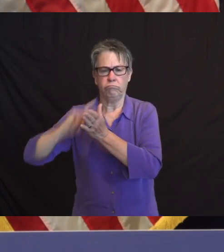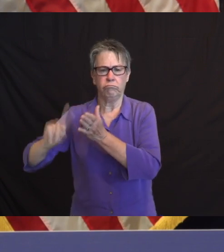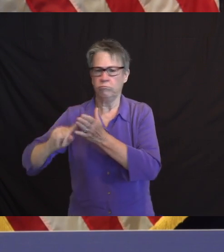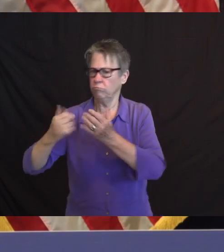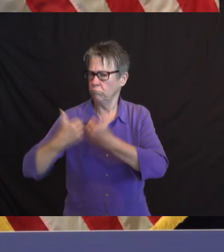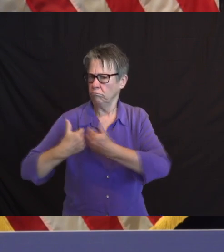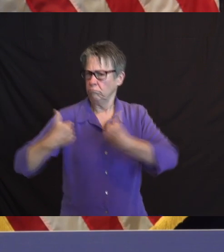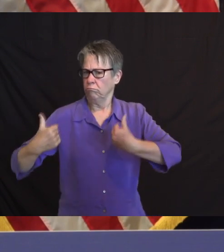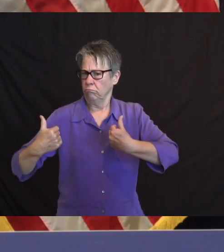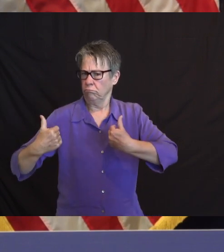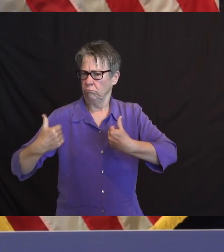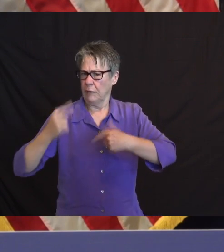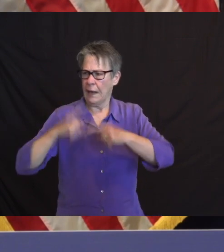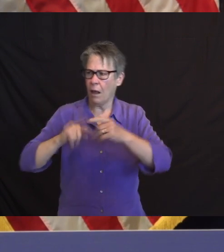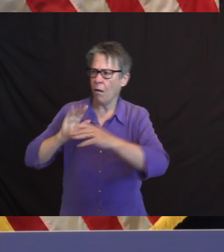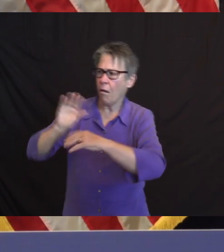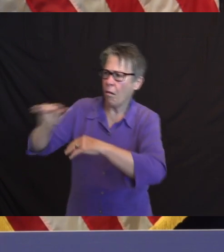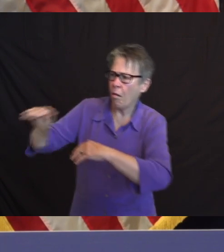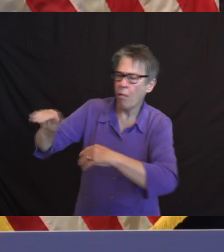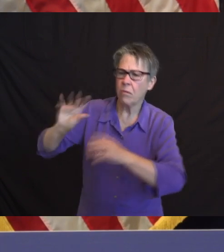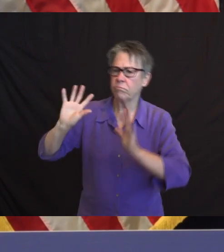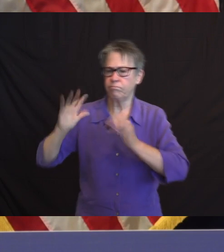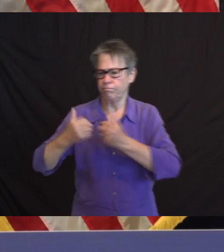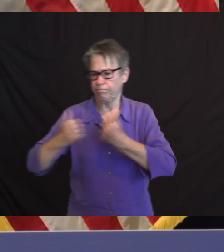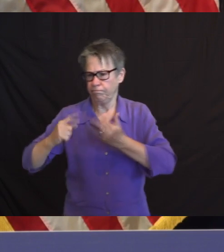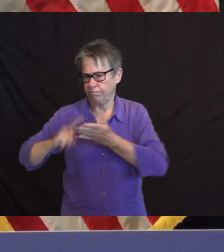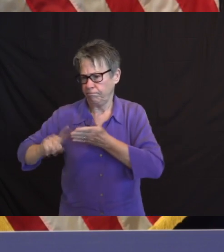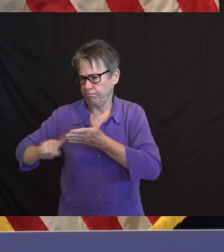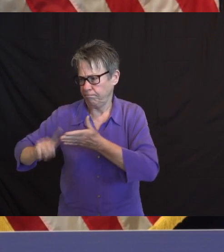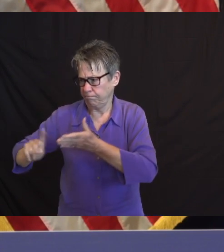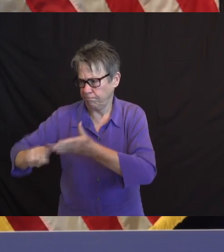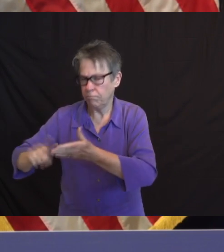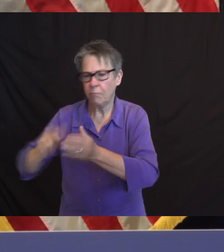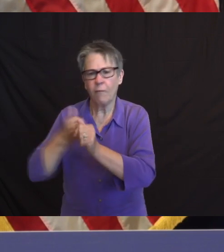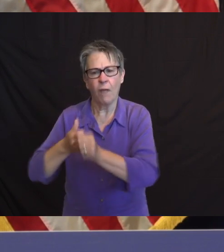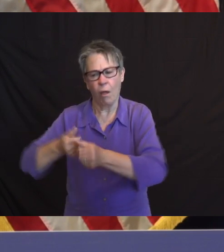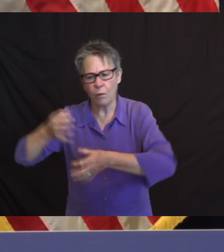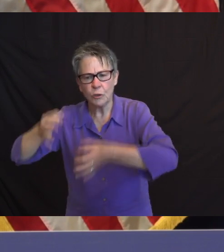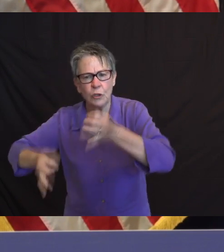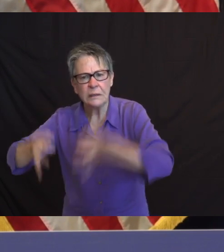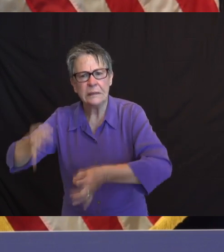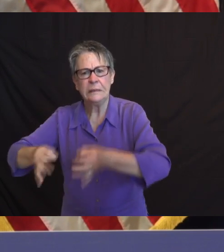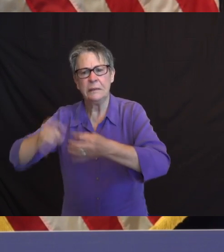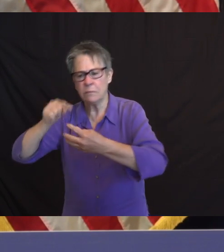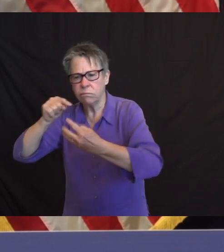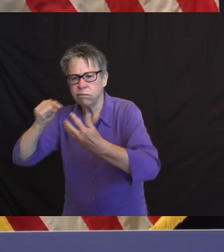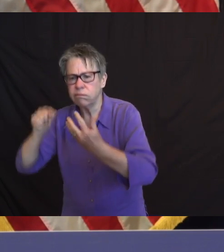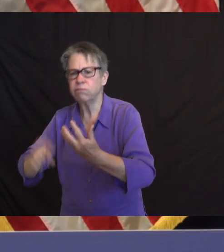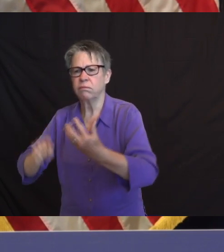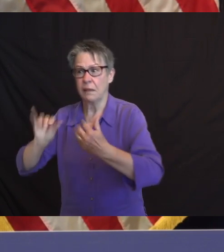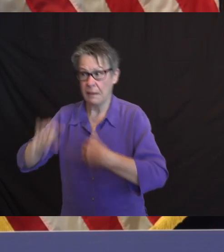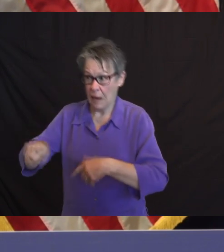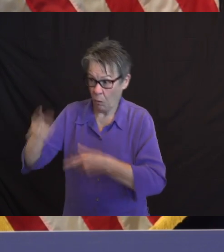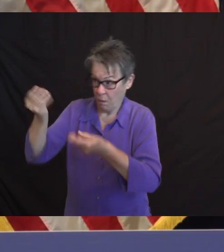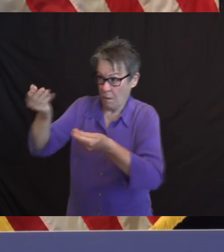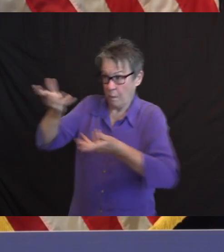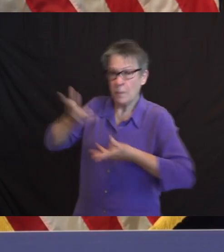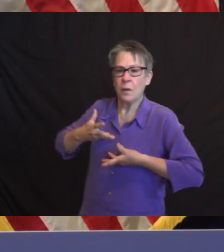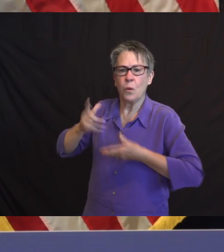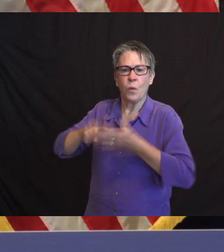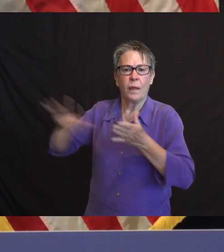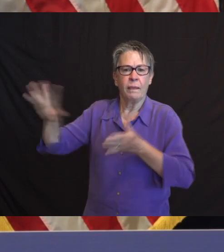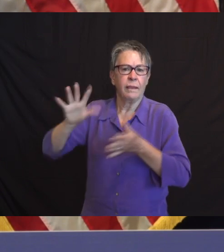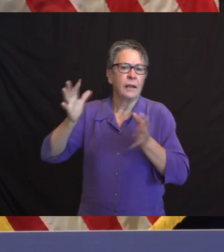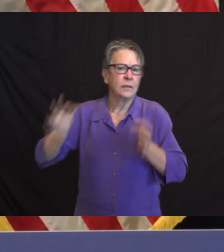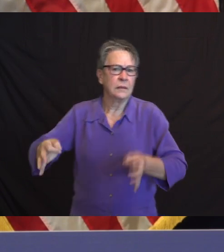necessary part of our criminal justice system. This matter will be presented to a grand